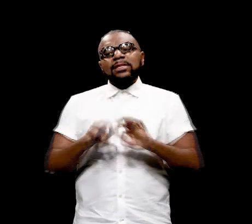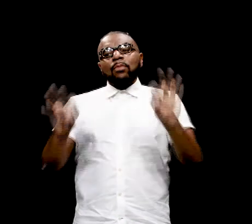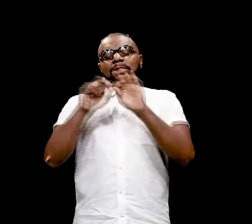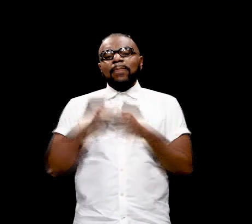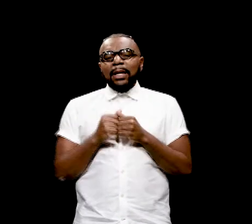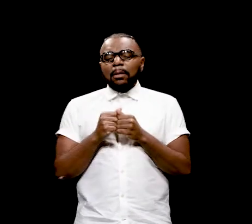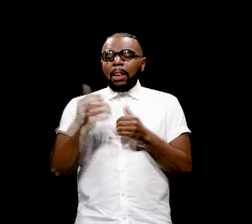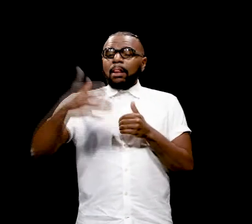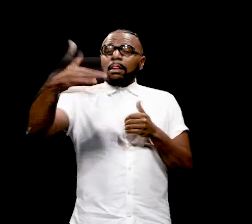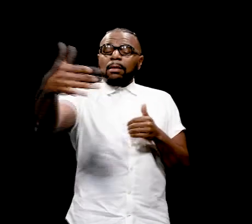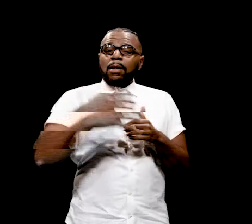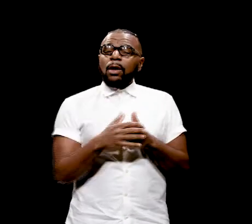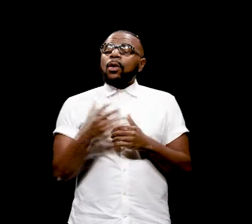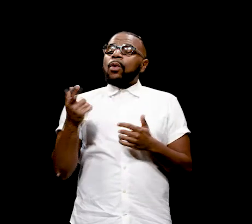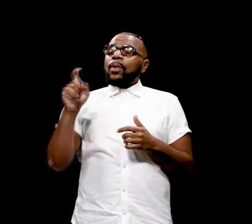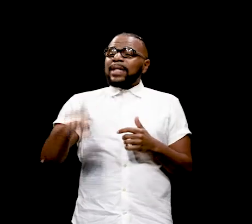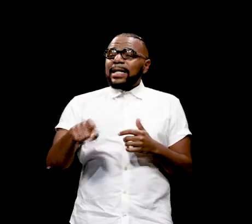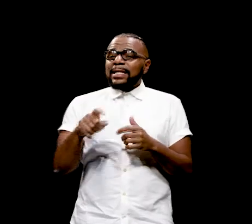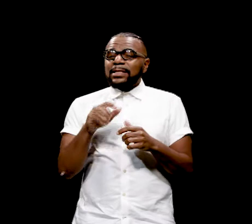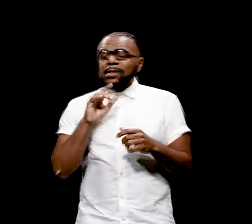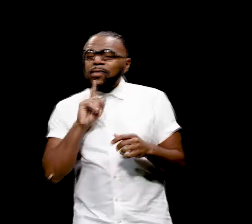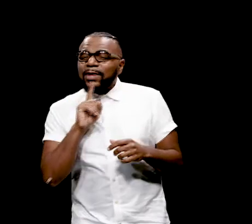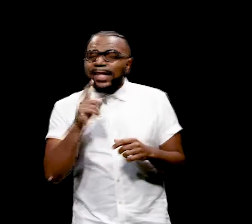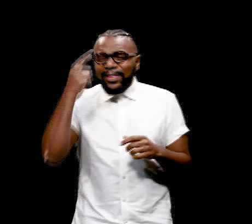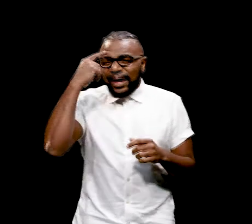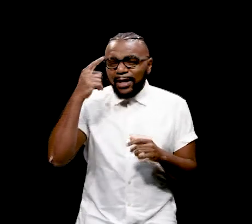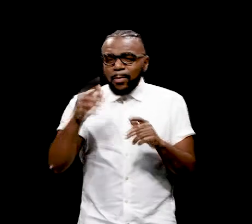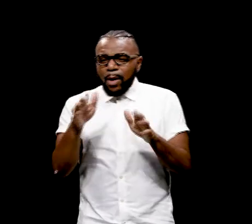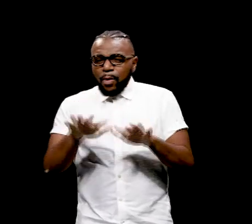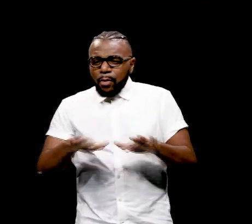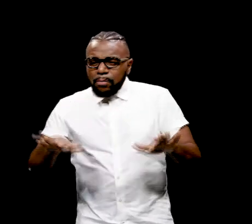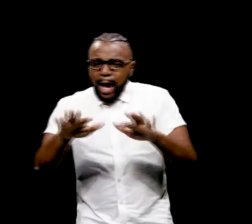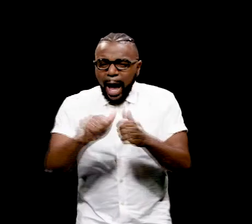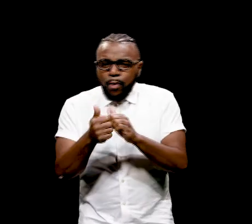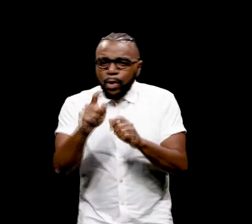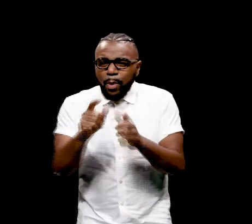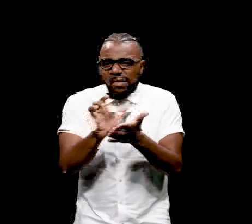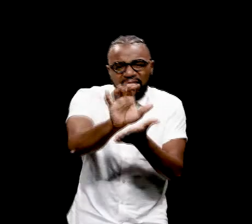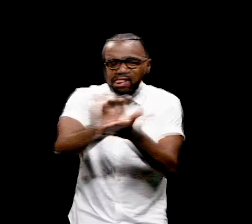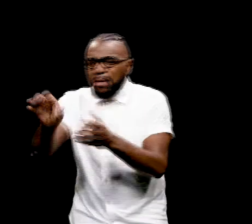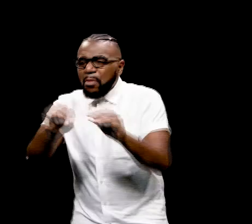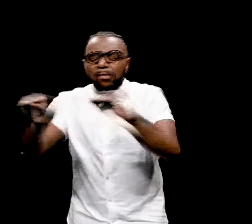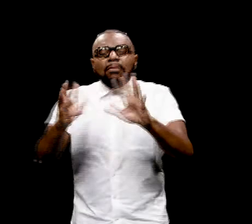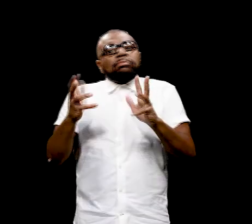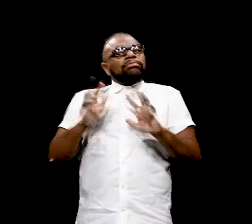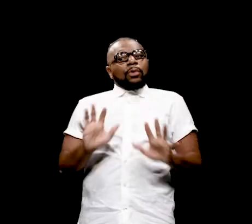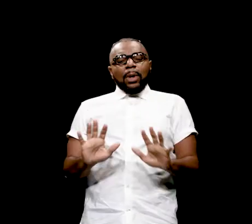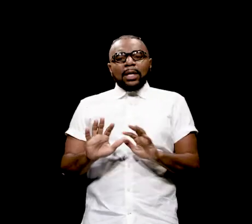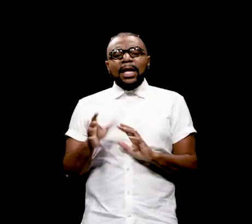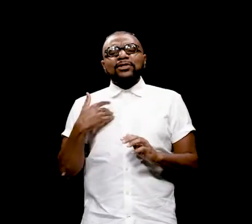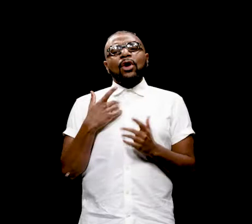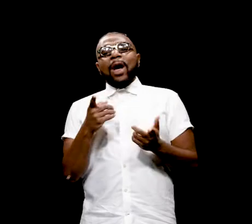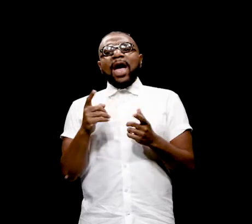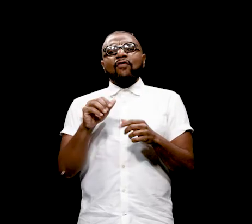the midterm, we need to make sure that we're foregrounding anti-displacement in everything that we do. This can't just be a work group that's happening